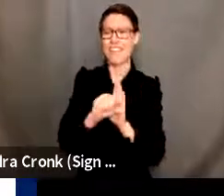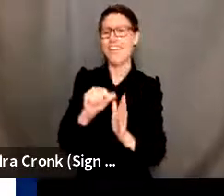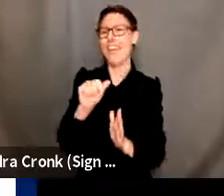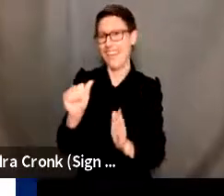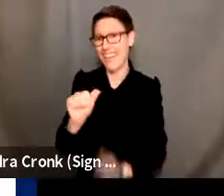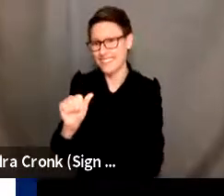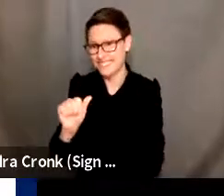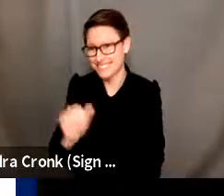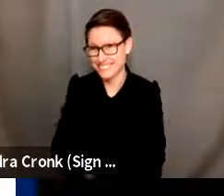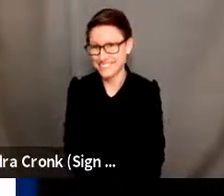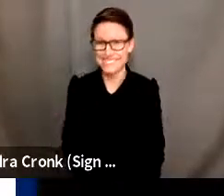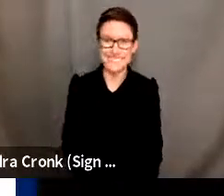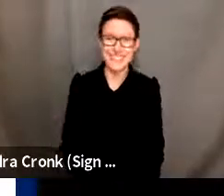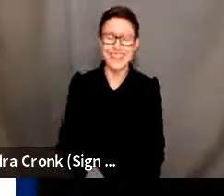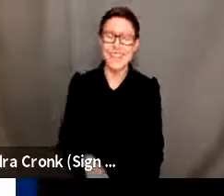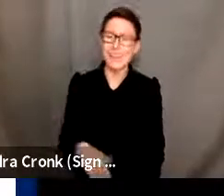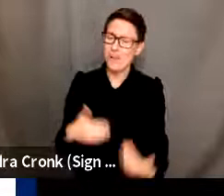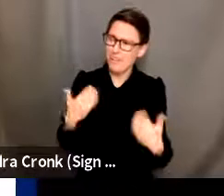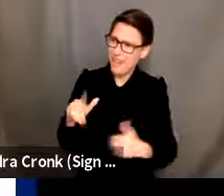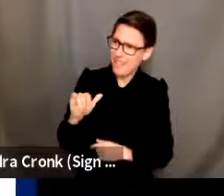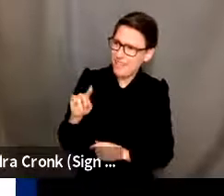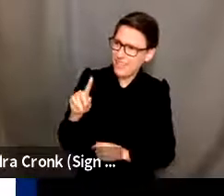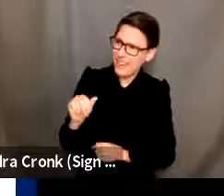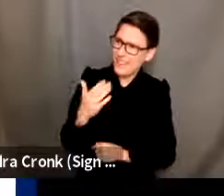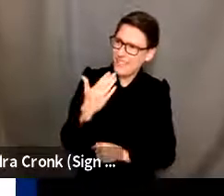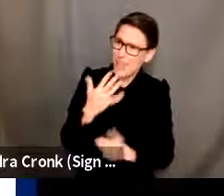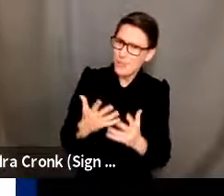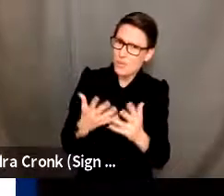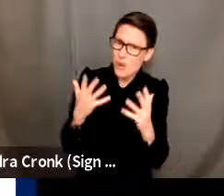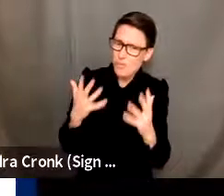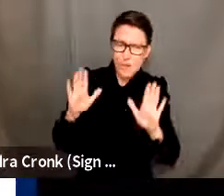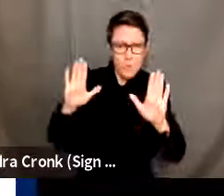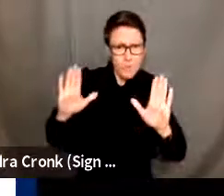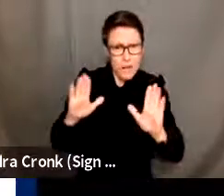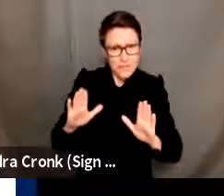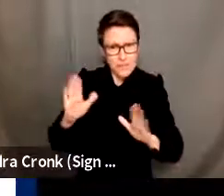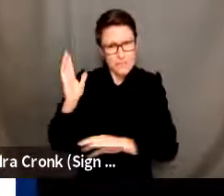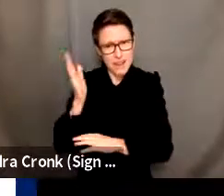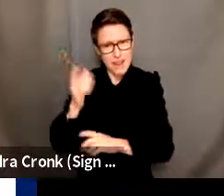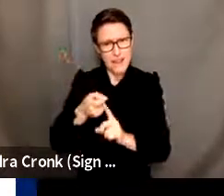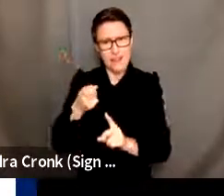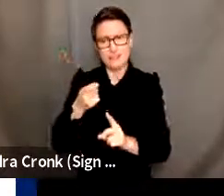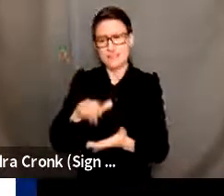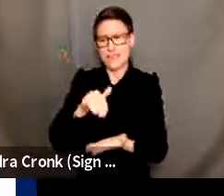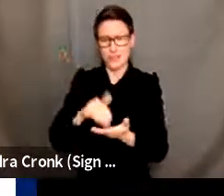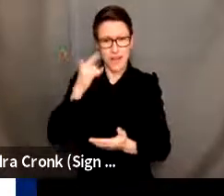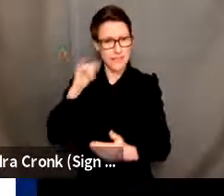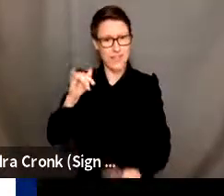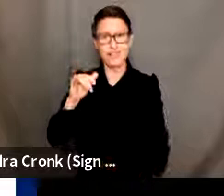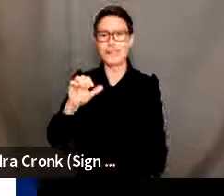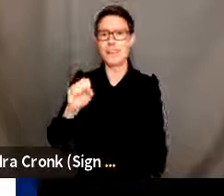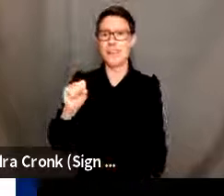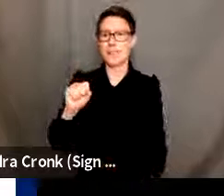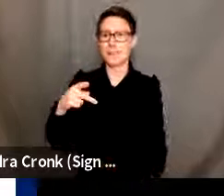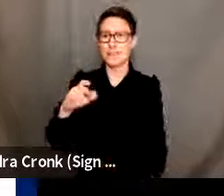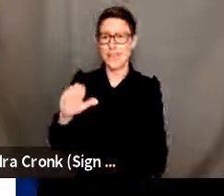Wow, Linda, thank you so much for a wonderful presentation from the Central California SPCA. Up next, we're going to be